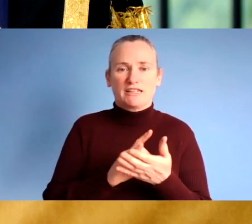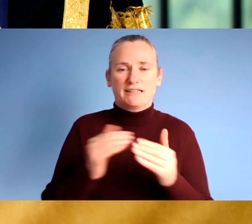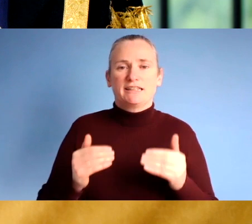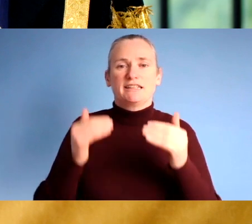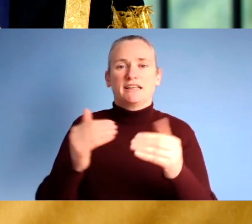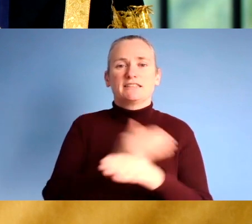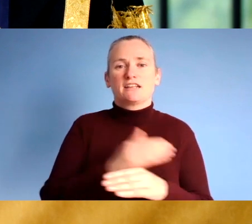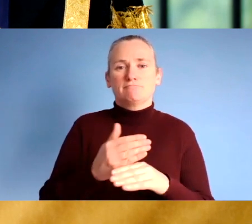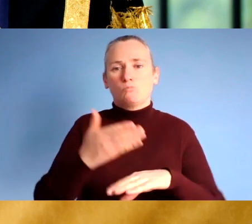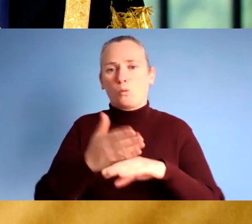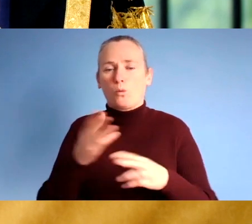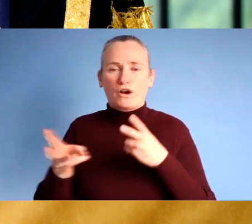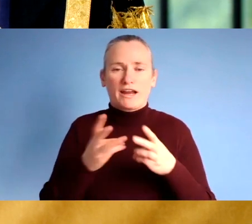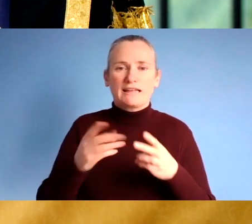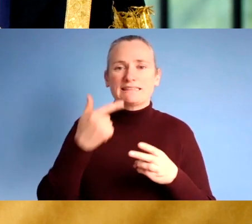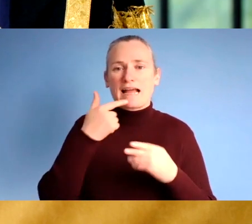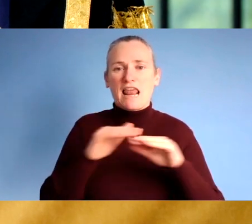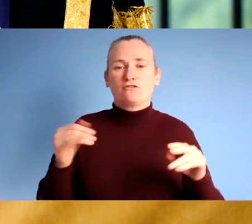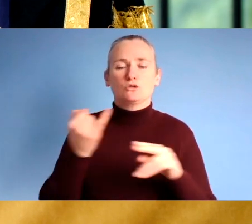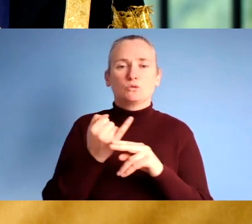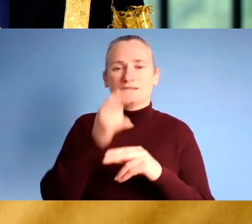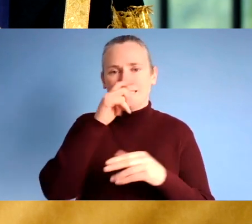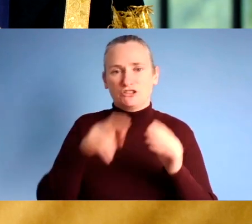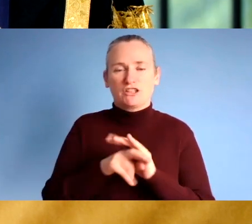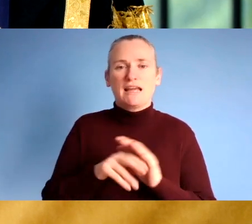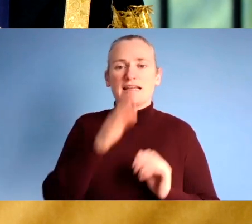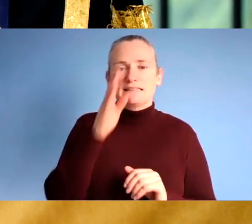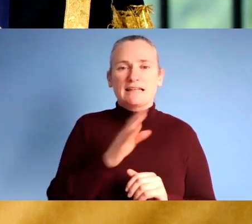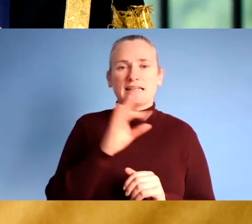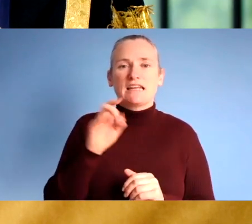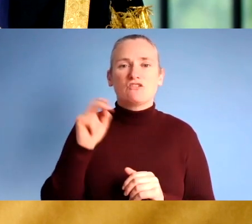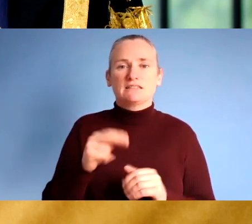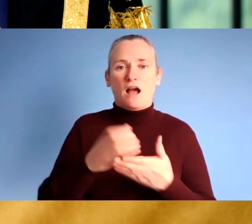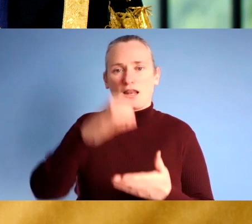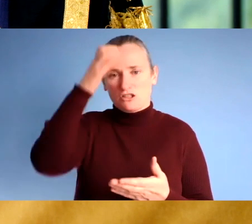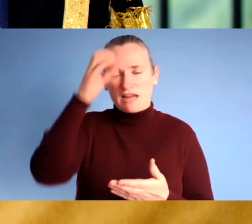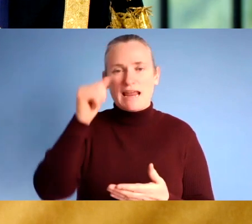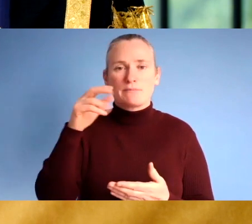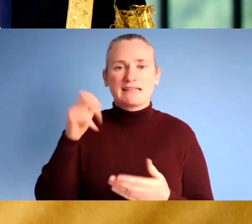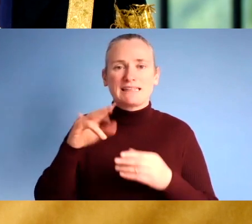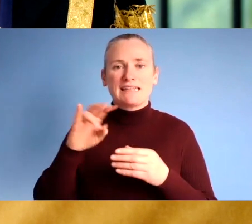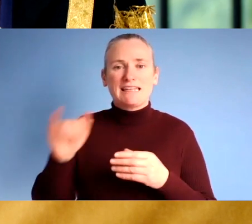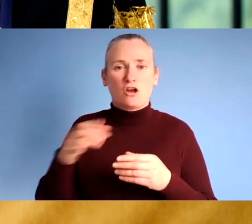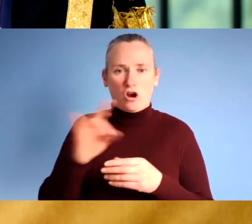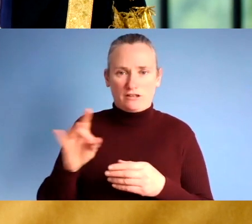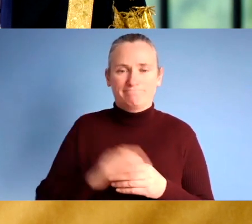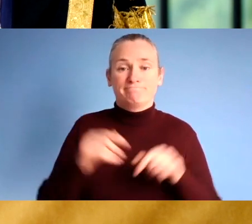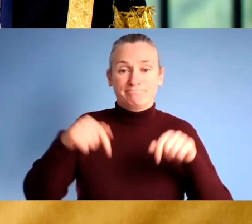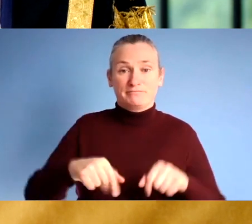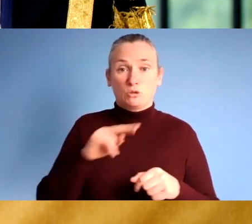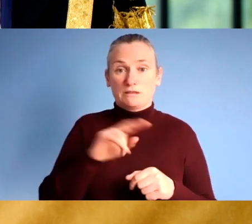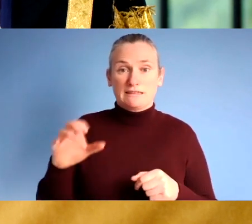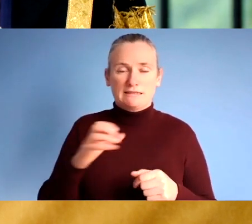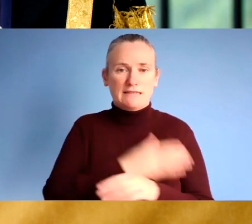as a career as a secondary school teacher in St. Kieran's College, Camden Quay, Cork. It was at University College Cork